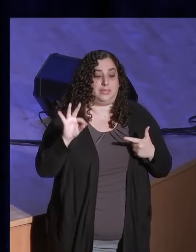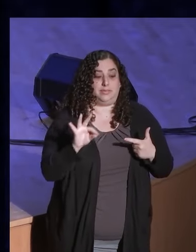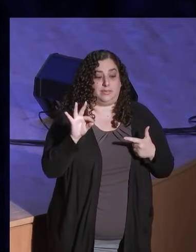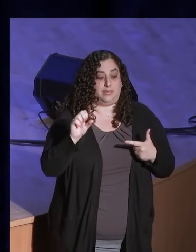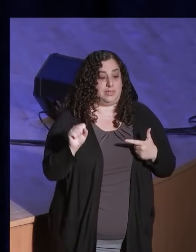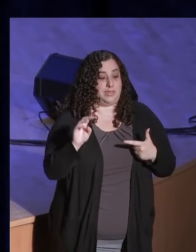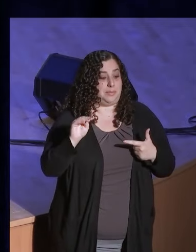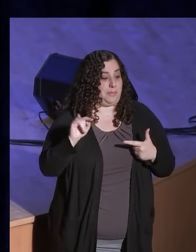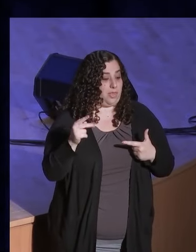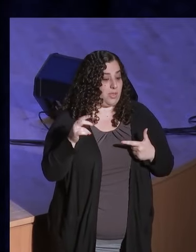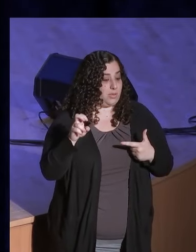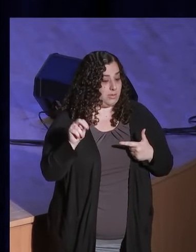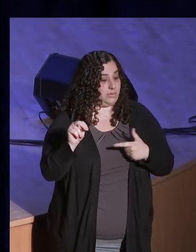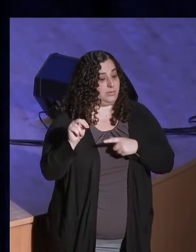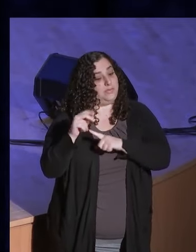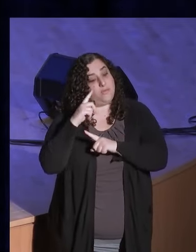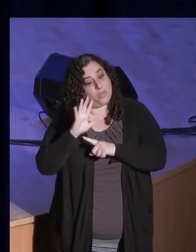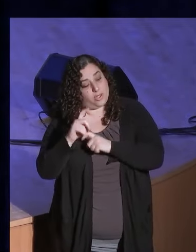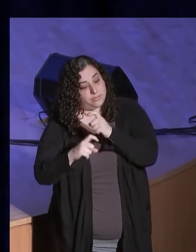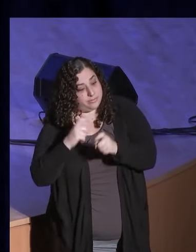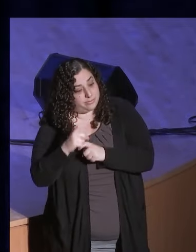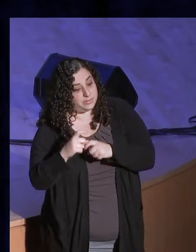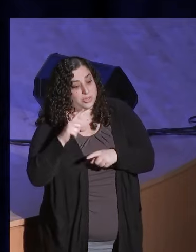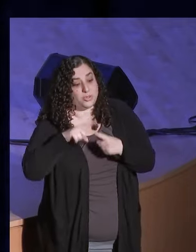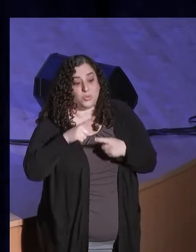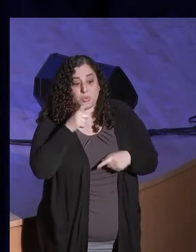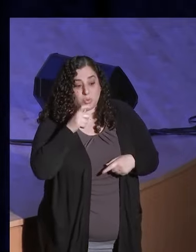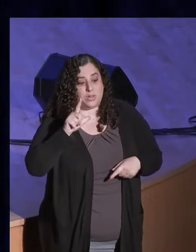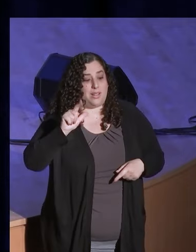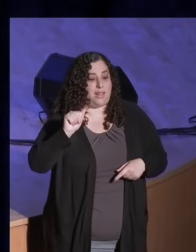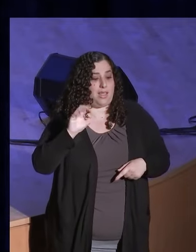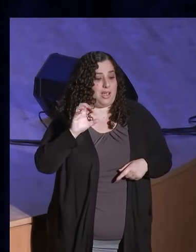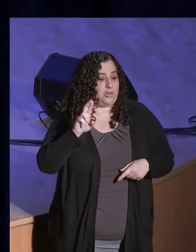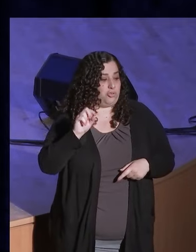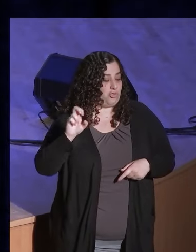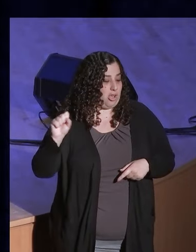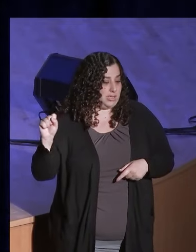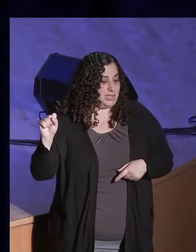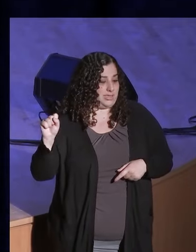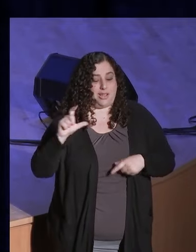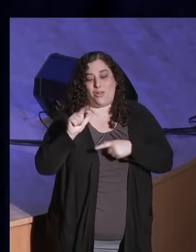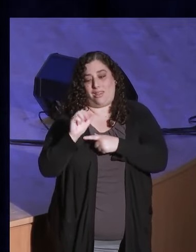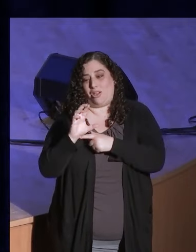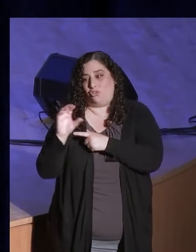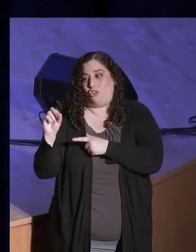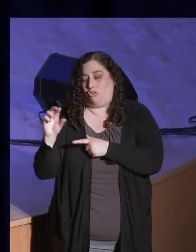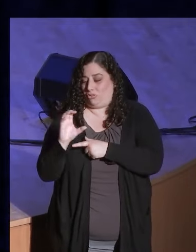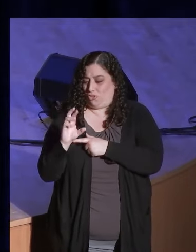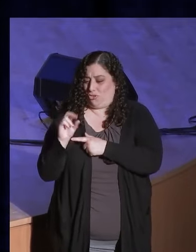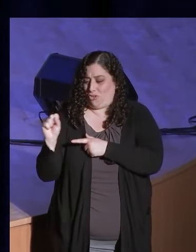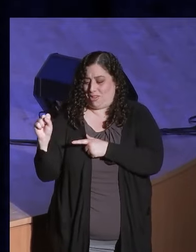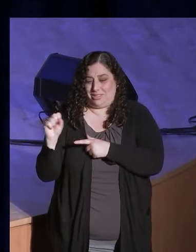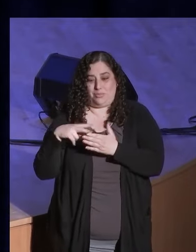individual contributions to our lacrosse program, which is going to be wonderful. You don't want to miss that. The Inter-American Foundation, the